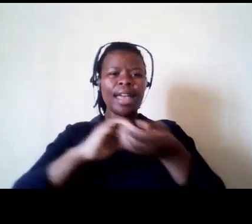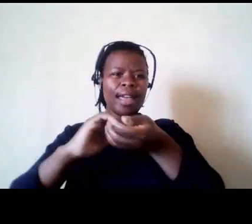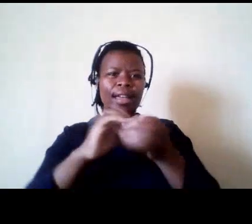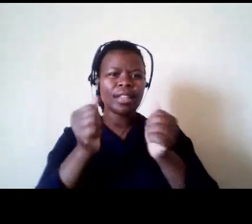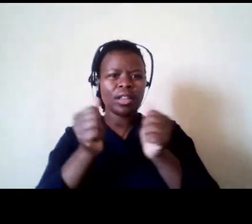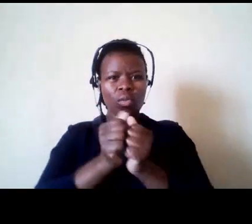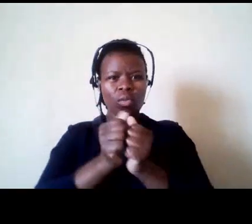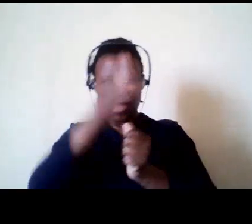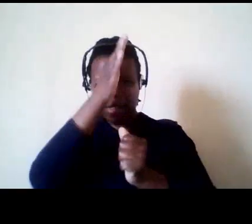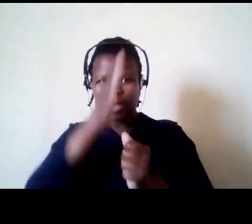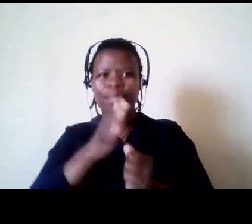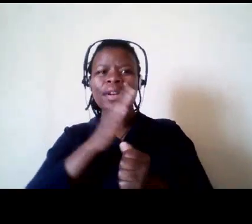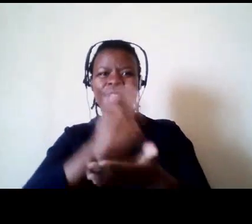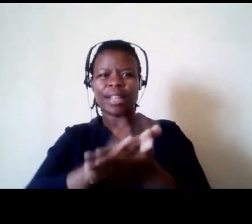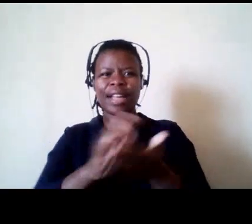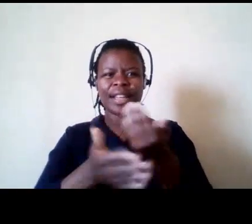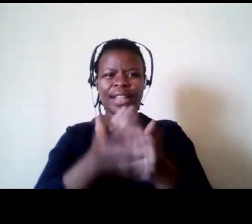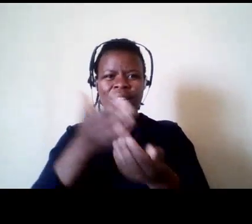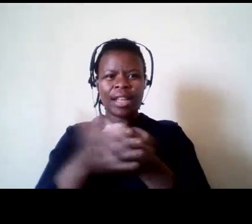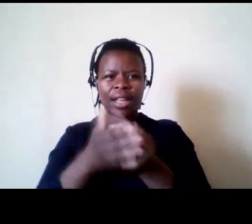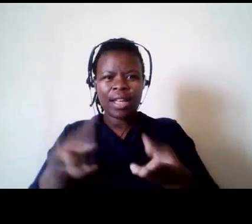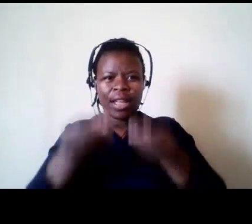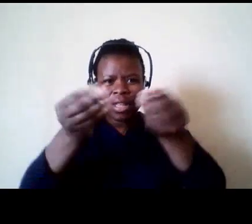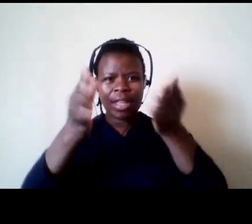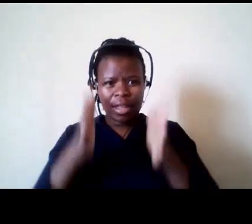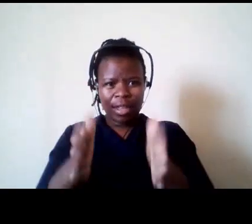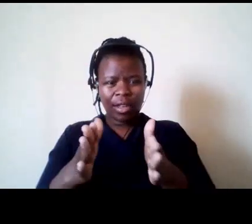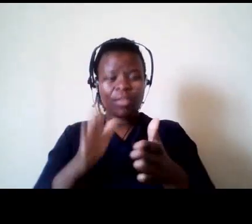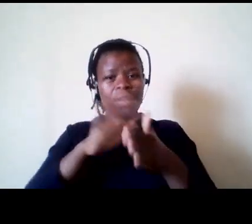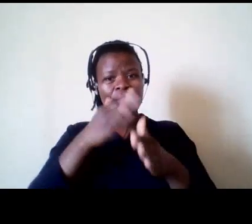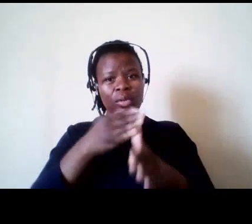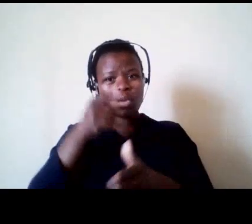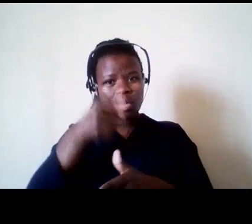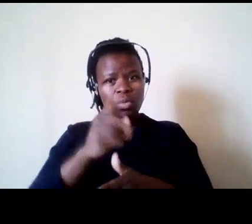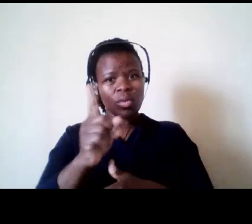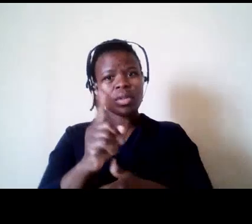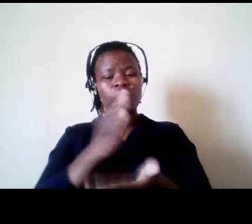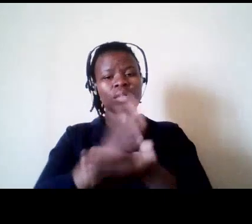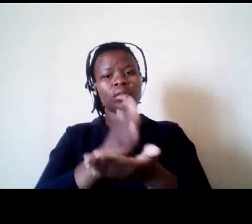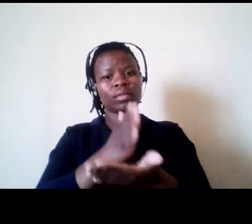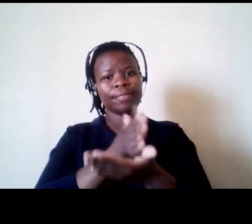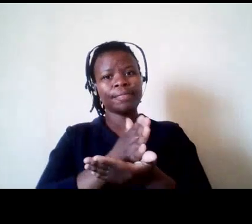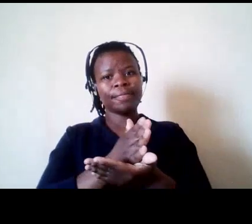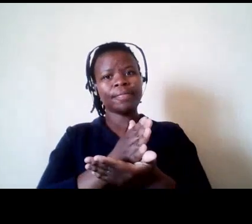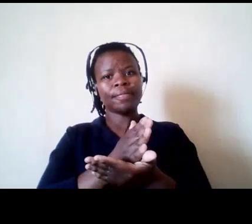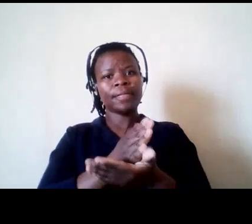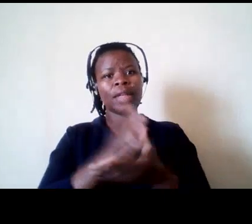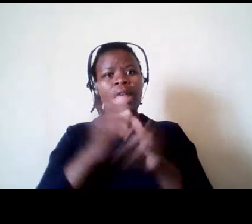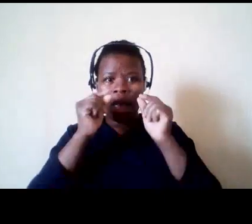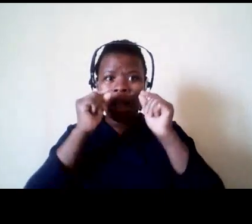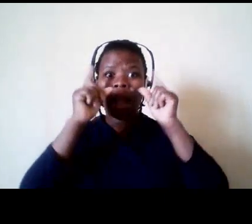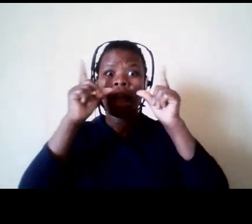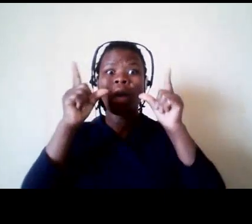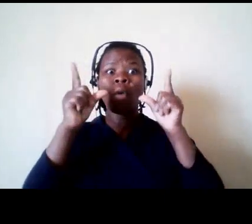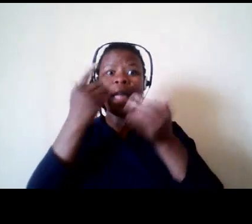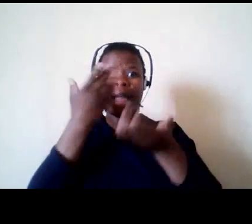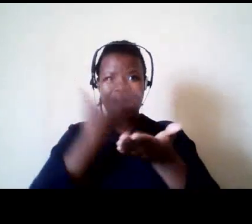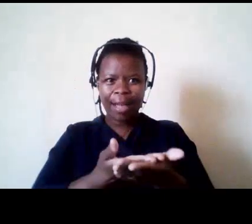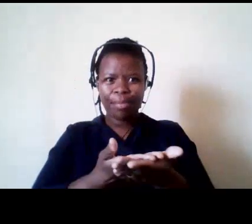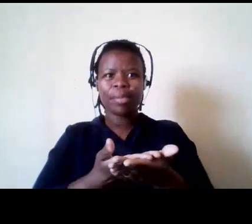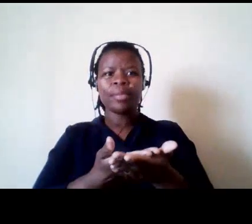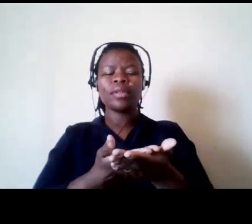that is the person, those are the people who are actually aware of the capabilities of that particular child and what